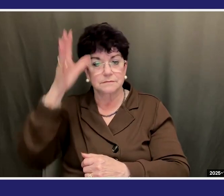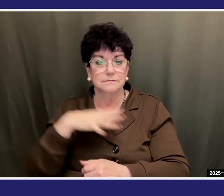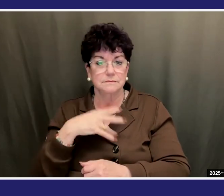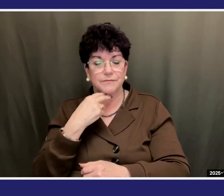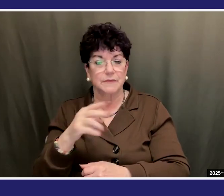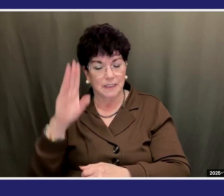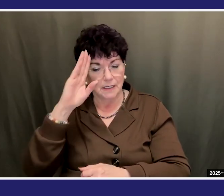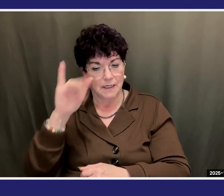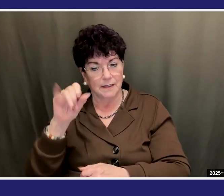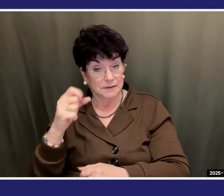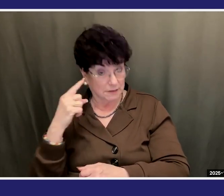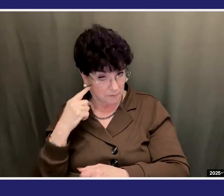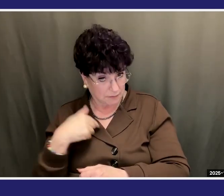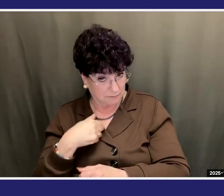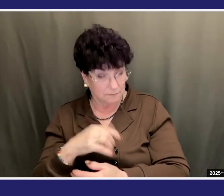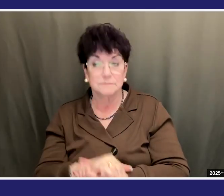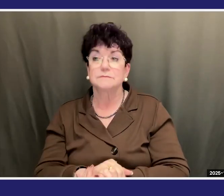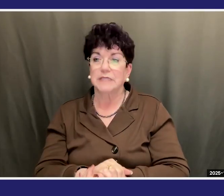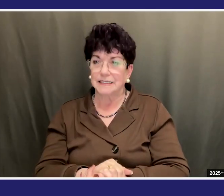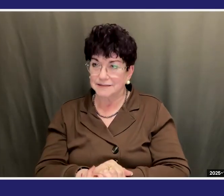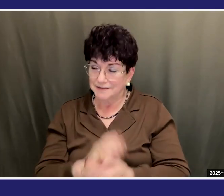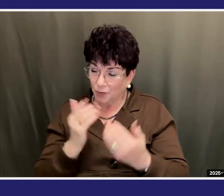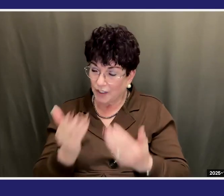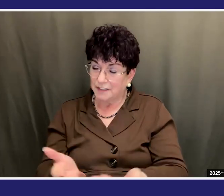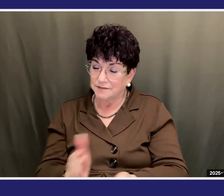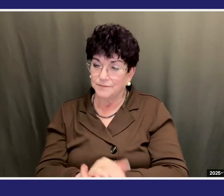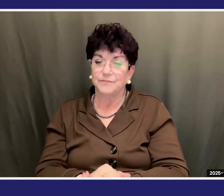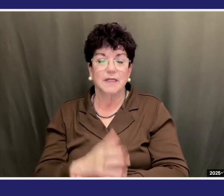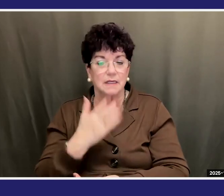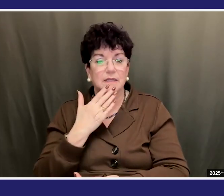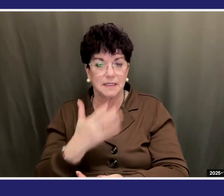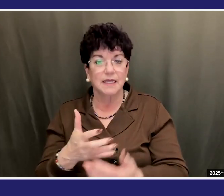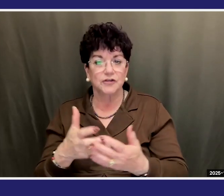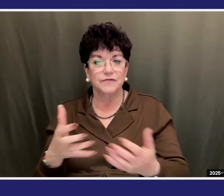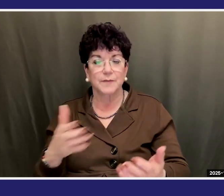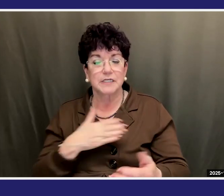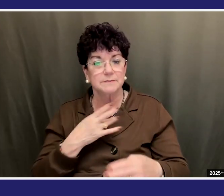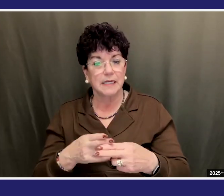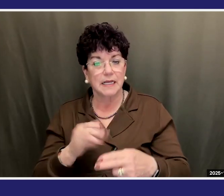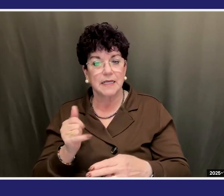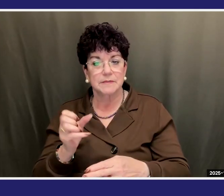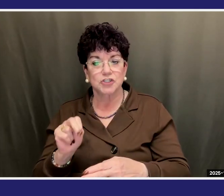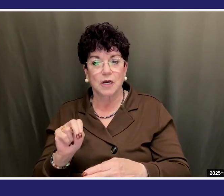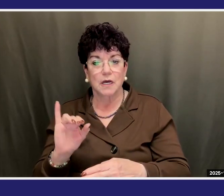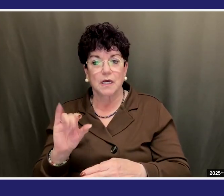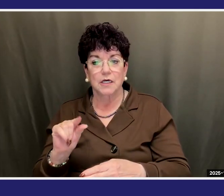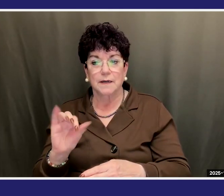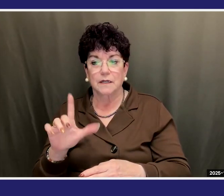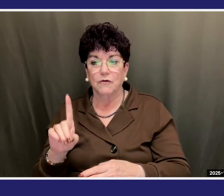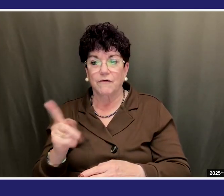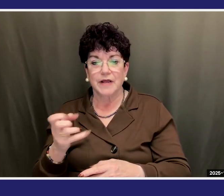Hi, yes. Can you hear me? Yes, we can. Go ahead. Well, thank you very much. My name is John Goldfinger, and I'm